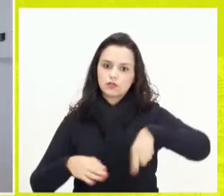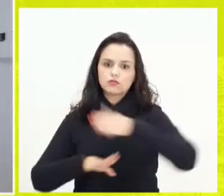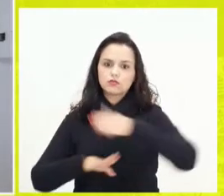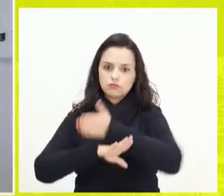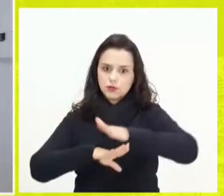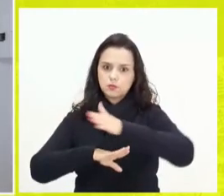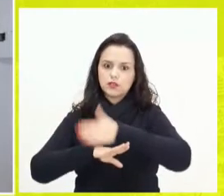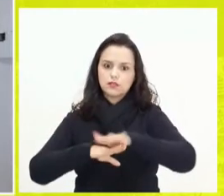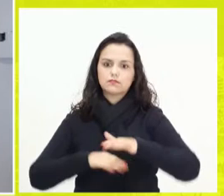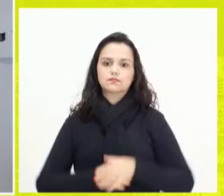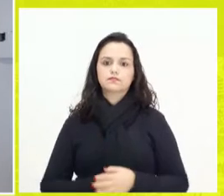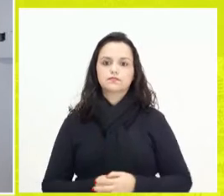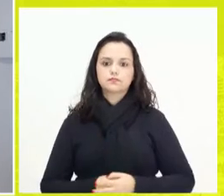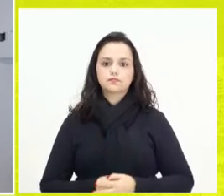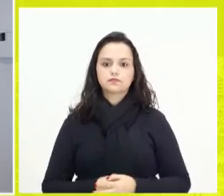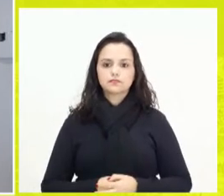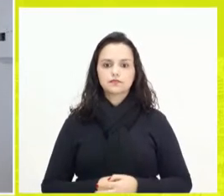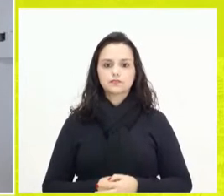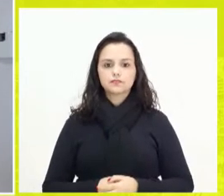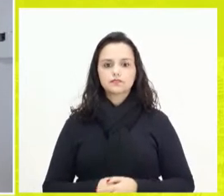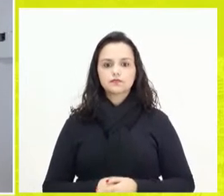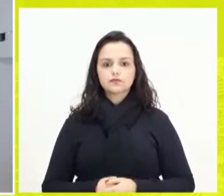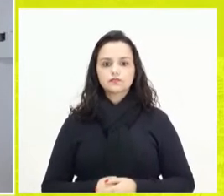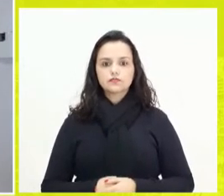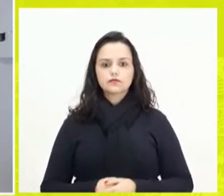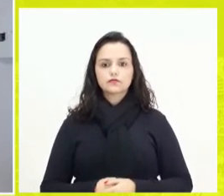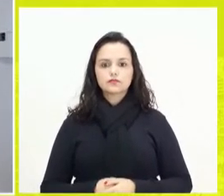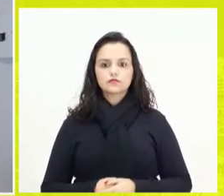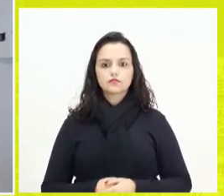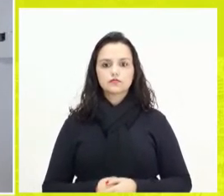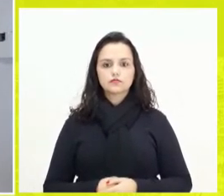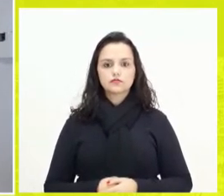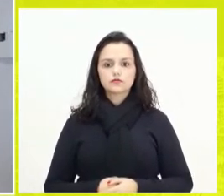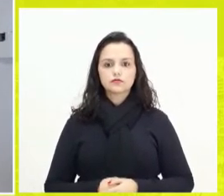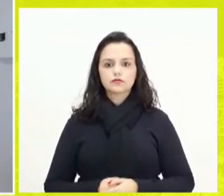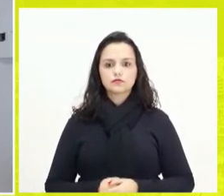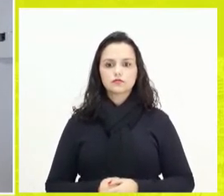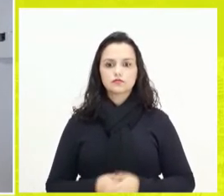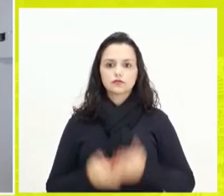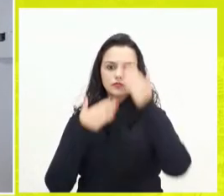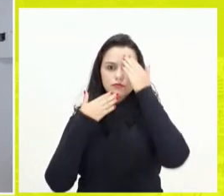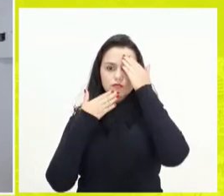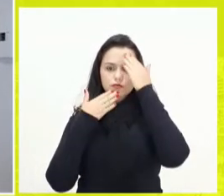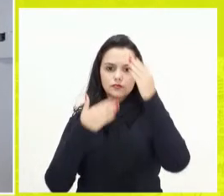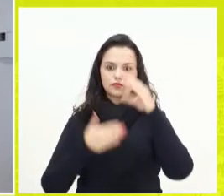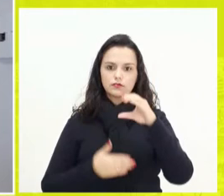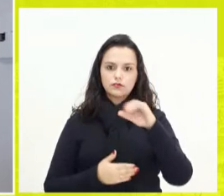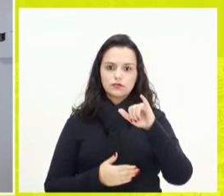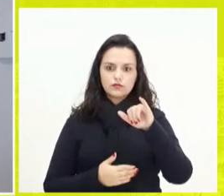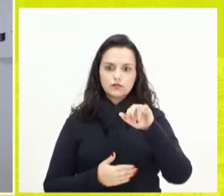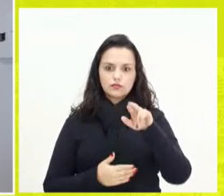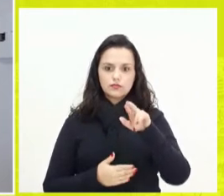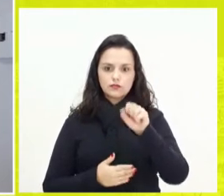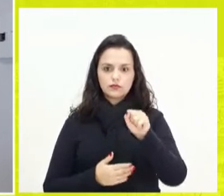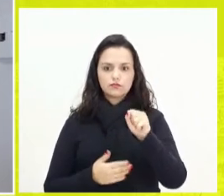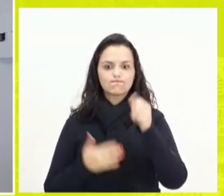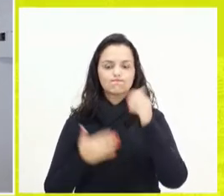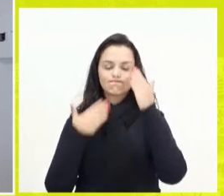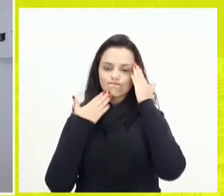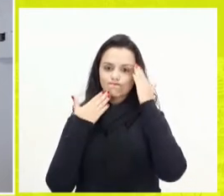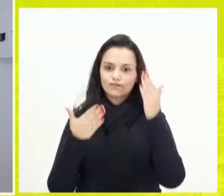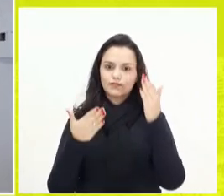very openly but we have to be ready in case anything like that happens thanks chris thank you very